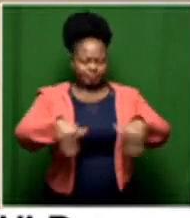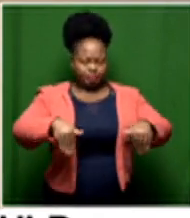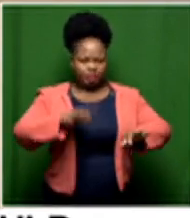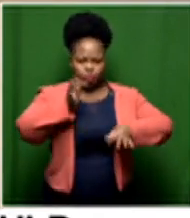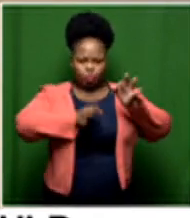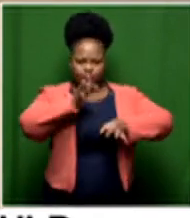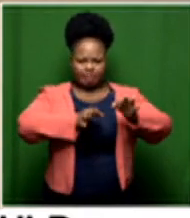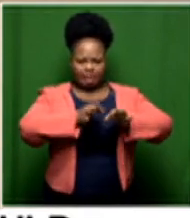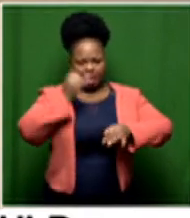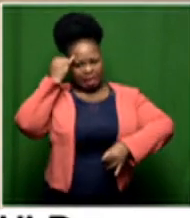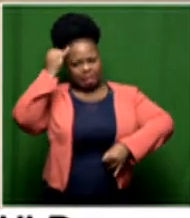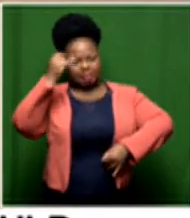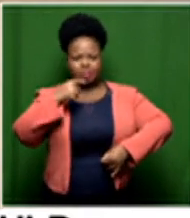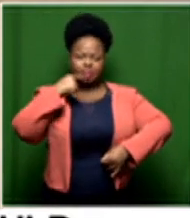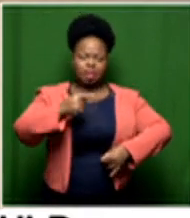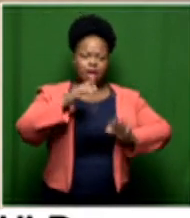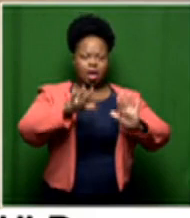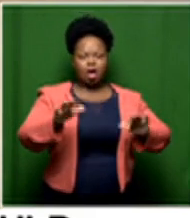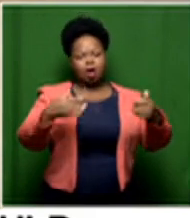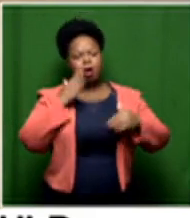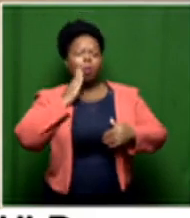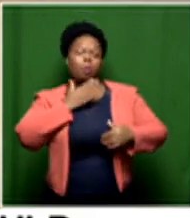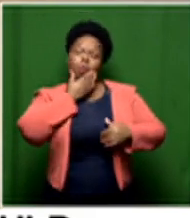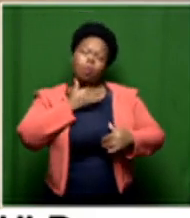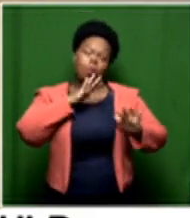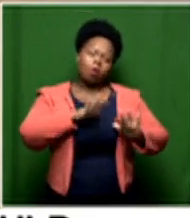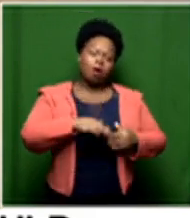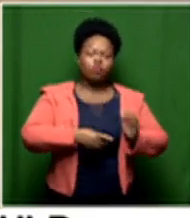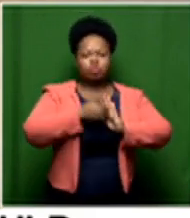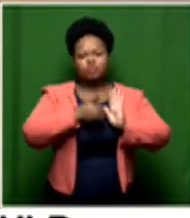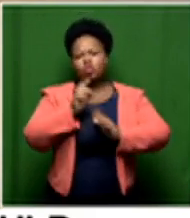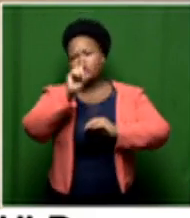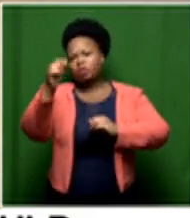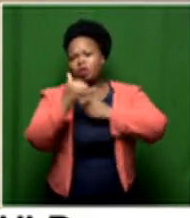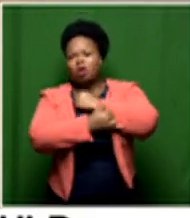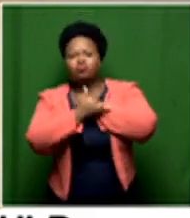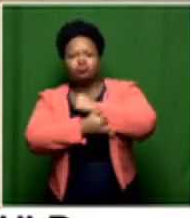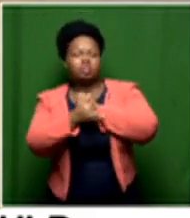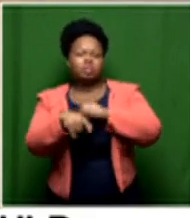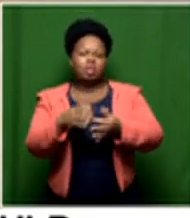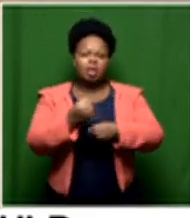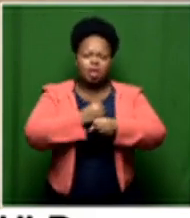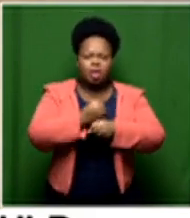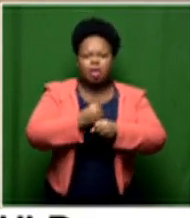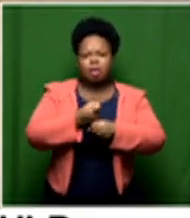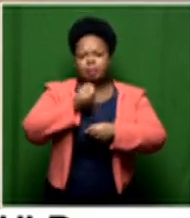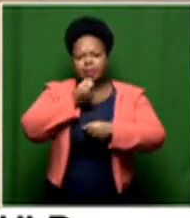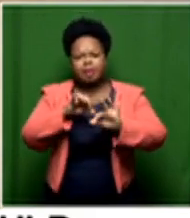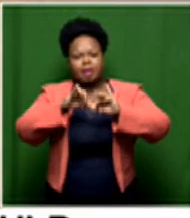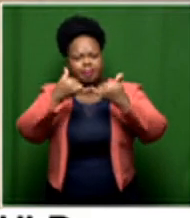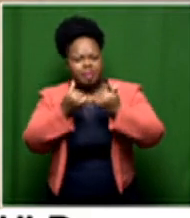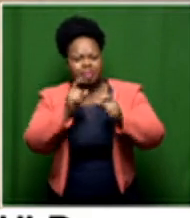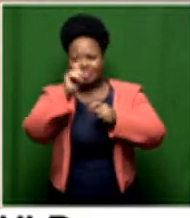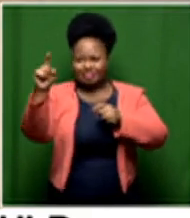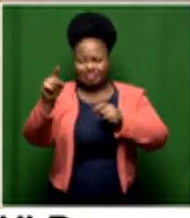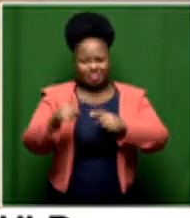view that thinks that there will be altruism and generosity on the part of developed countries and on the part of pharmaceutical companies. And